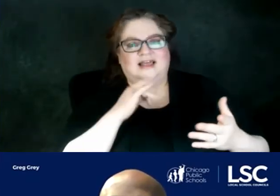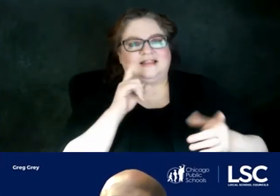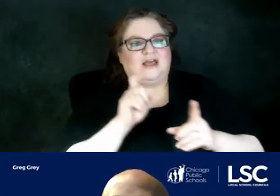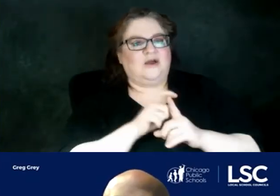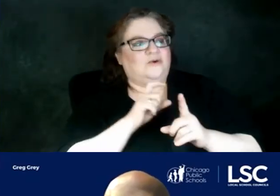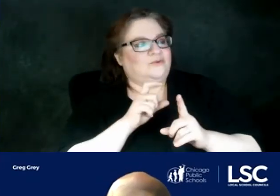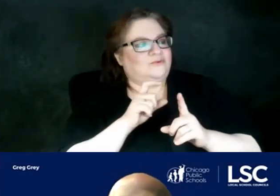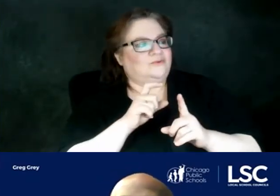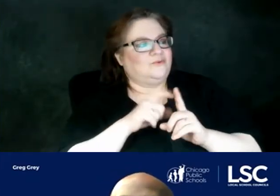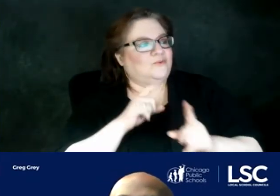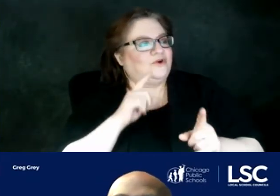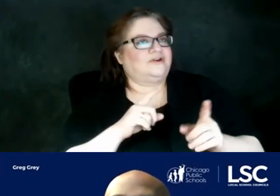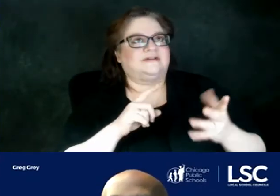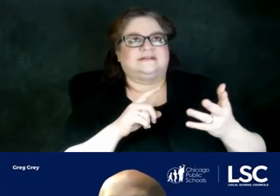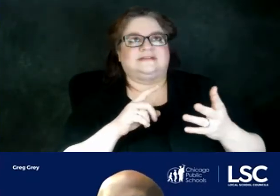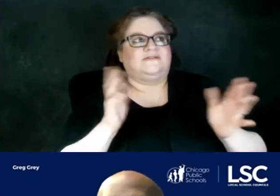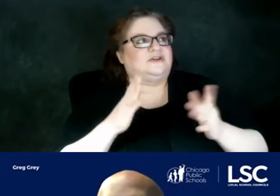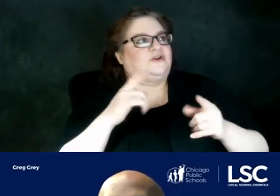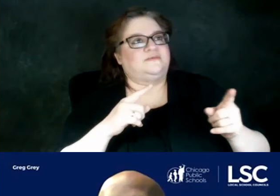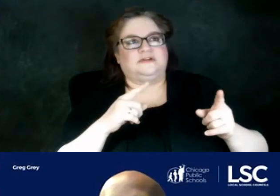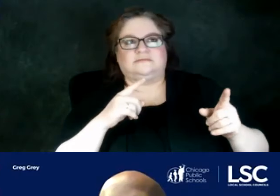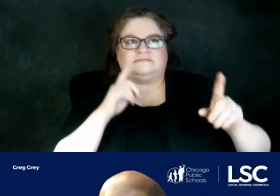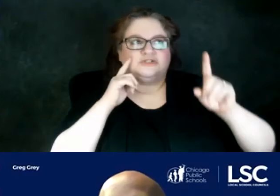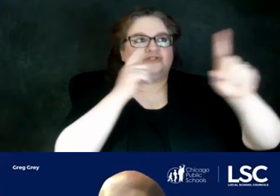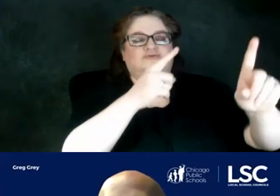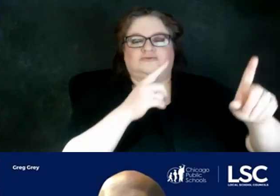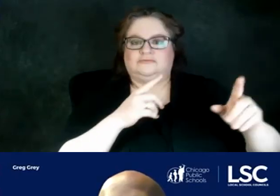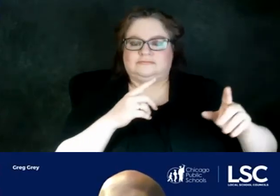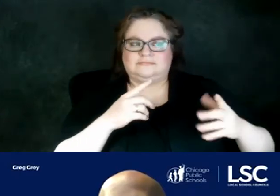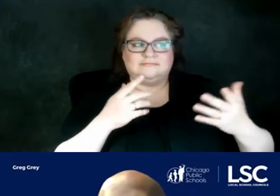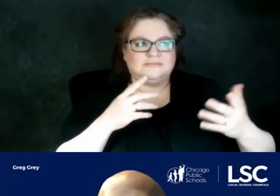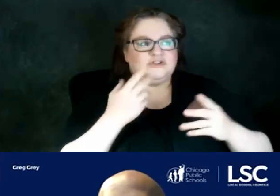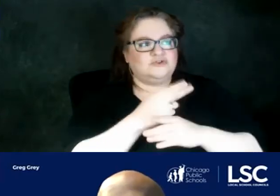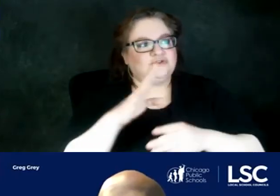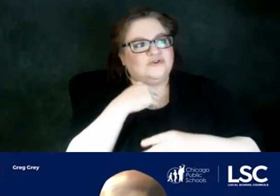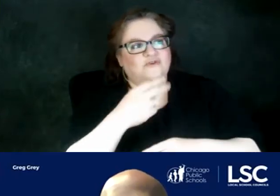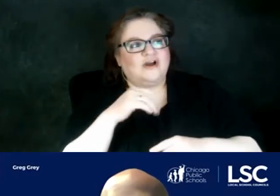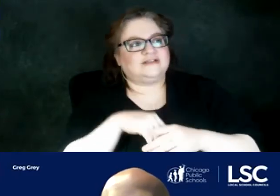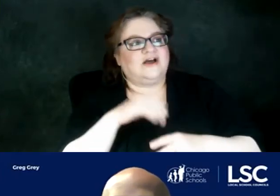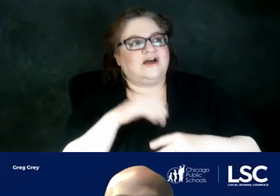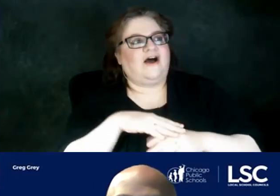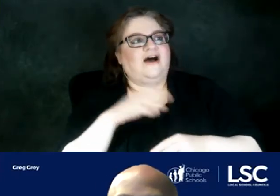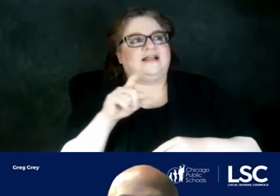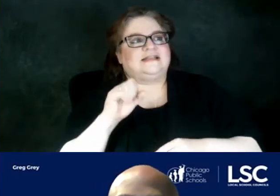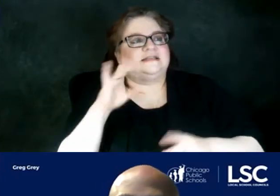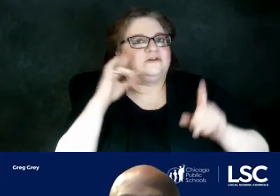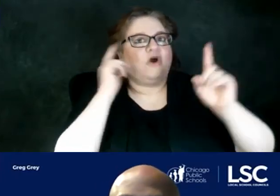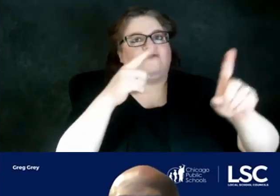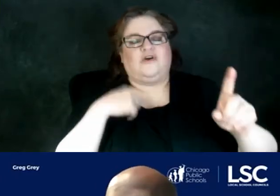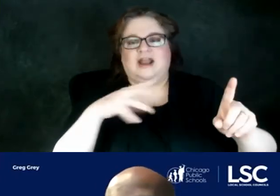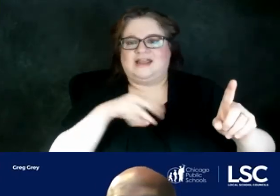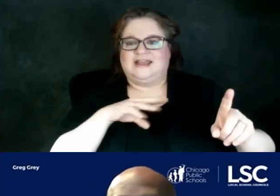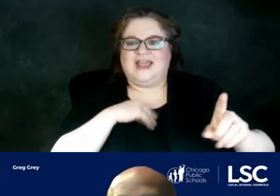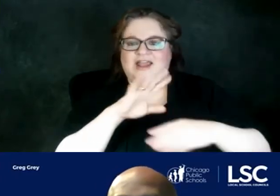your shot. Don't be quiet. Use your voice on the LSC. Yeah, go for it. I take all of that.